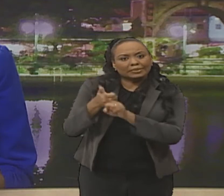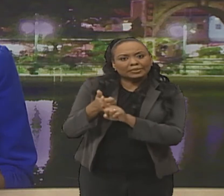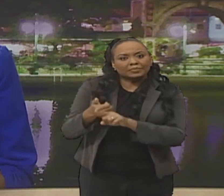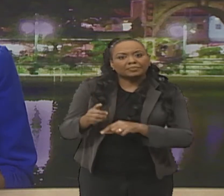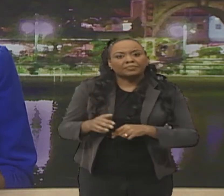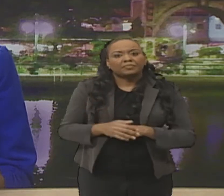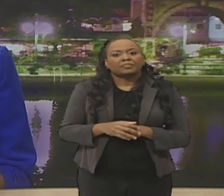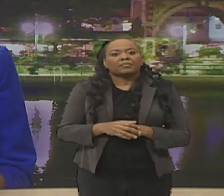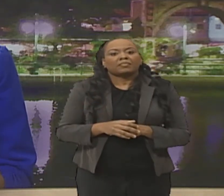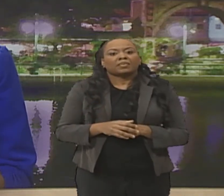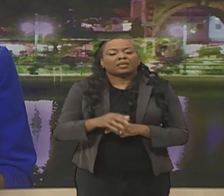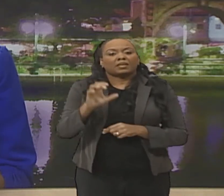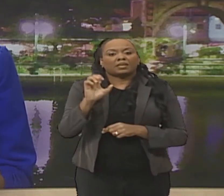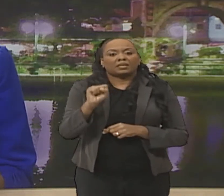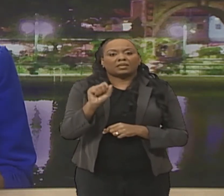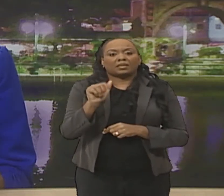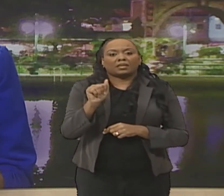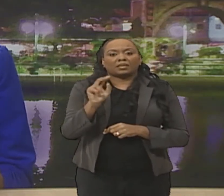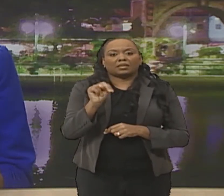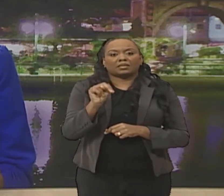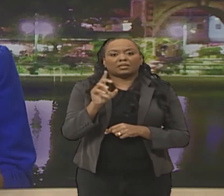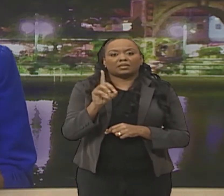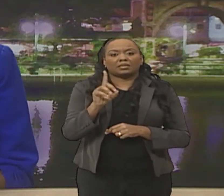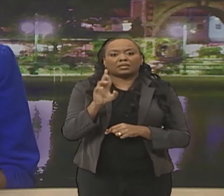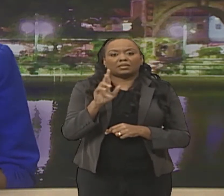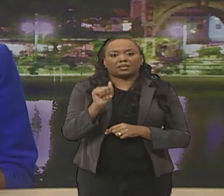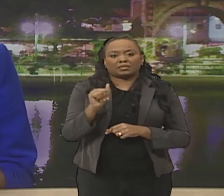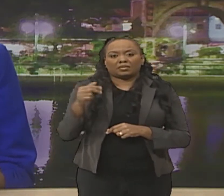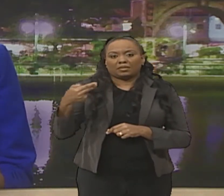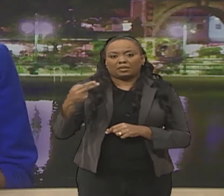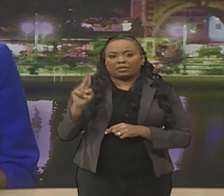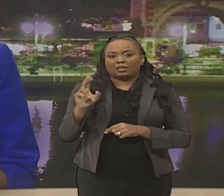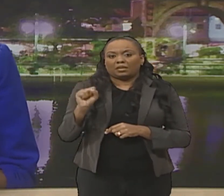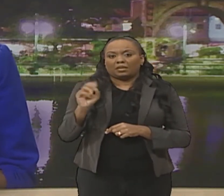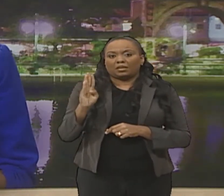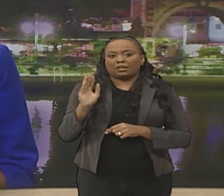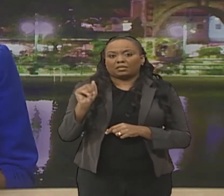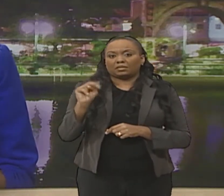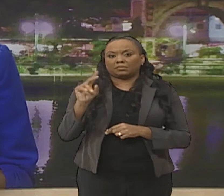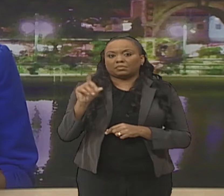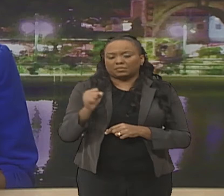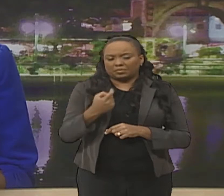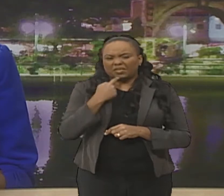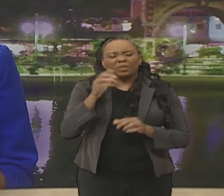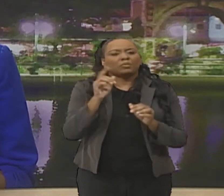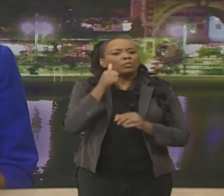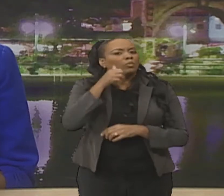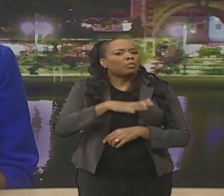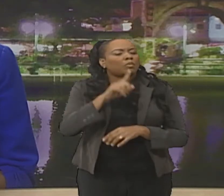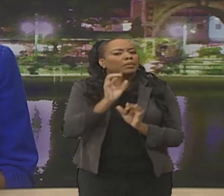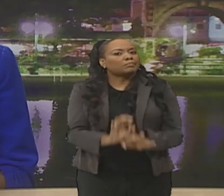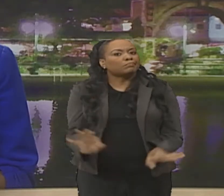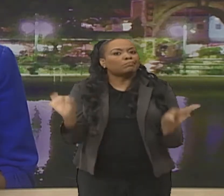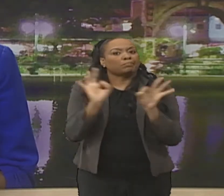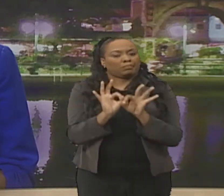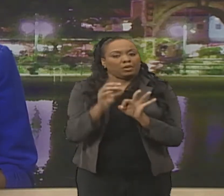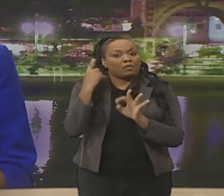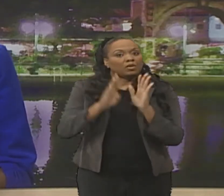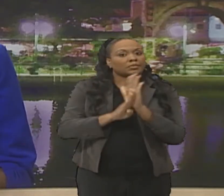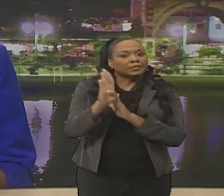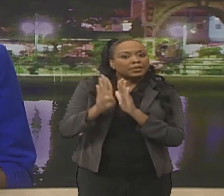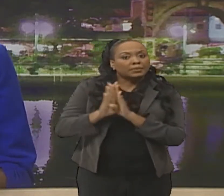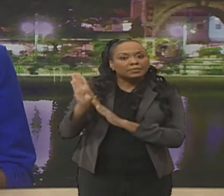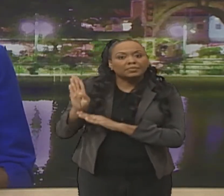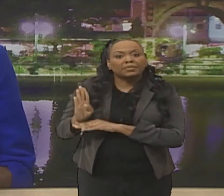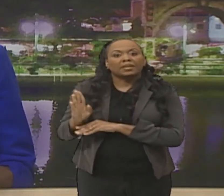Foreign Affairs and Foreign Trade, Sandra Husbands, says women are important to any civilization. She